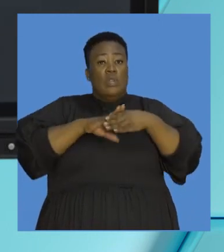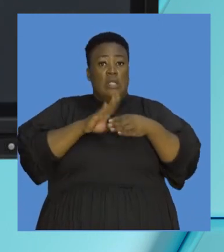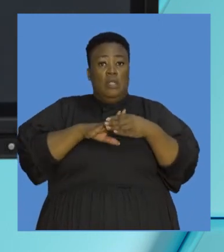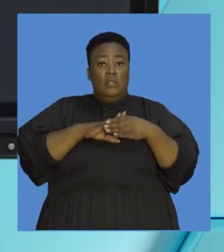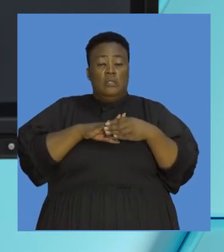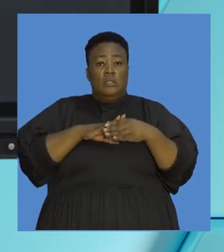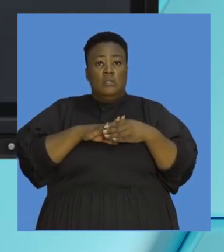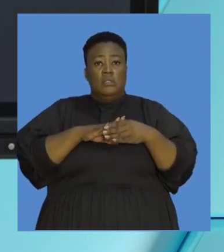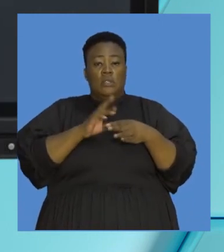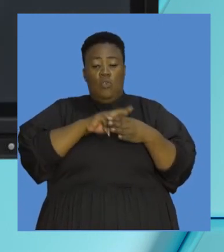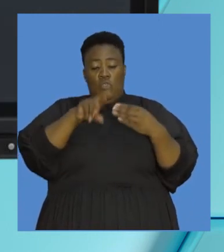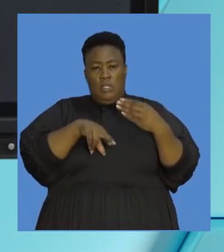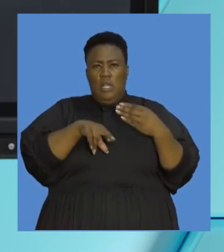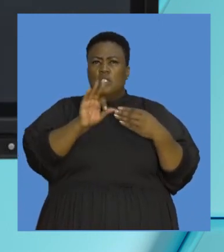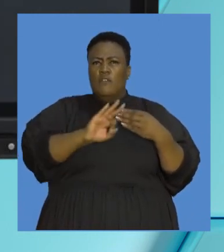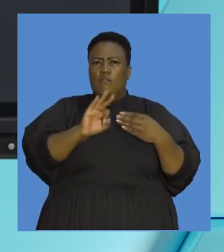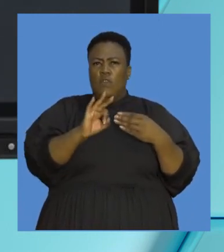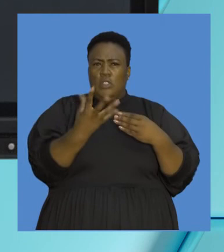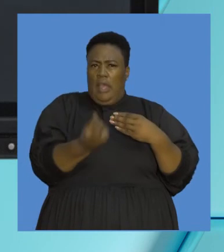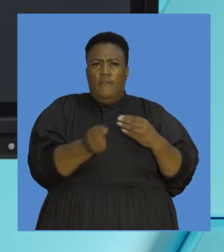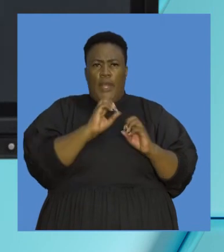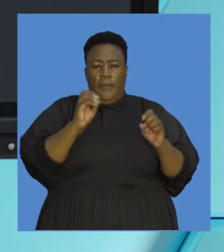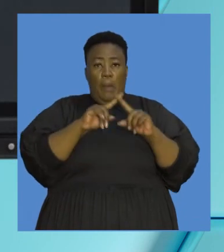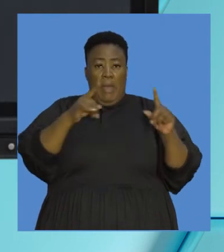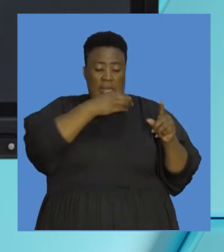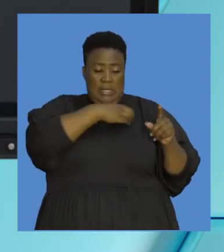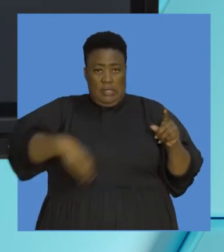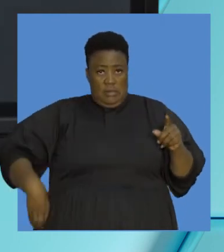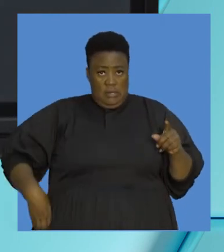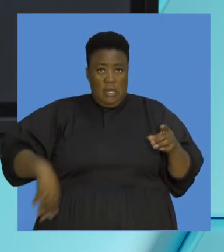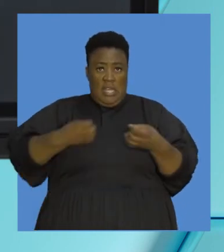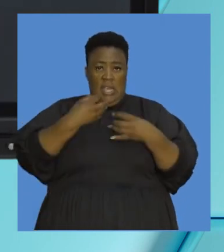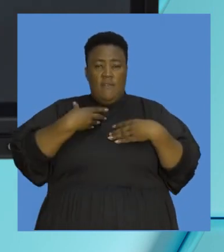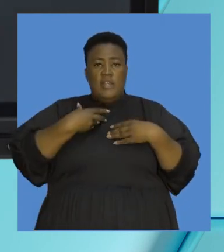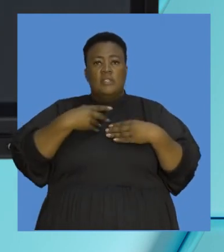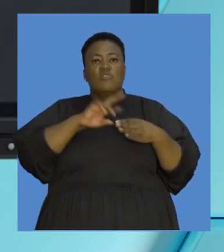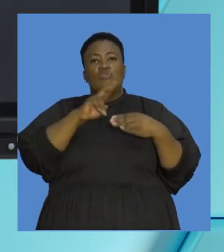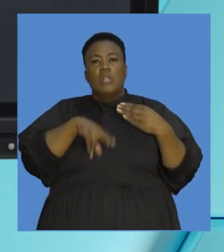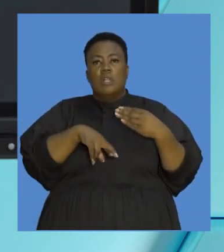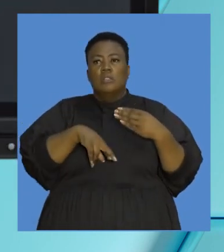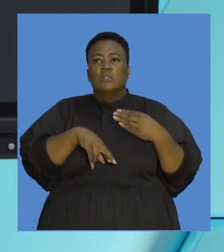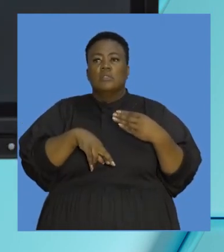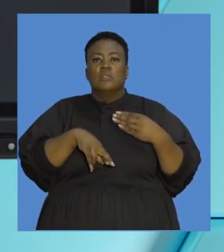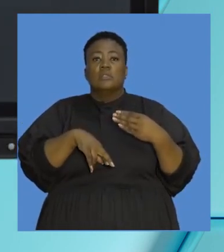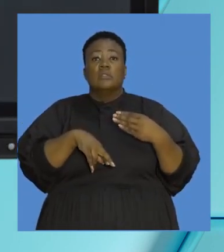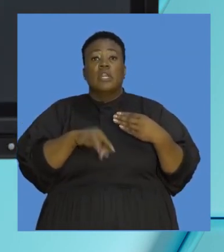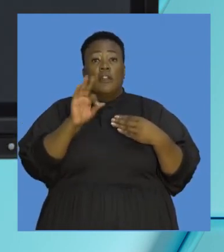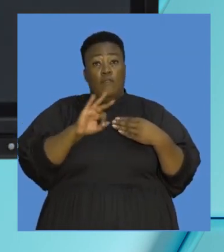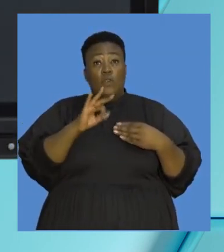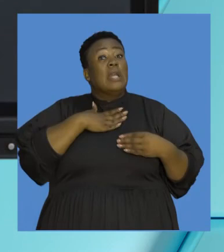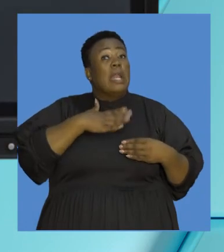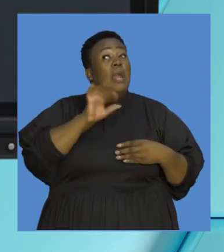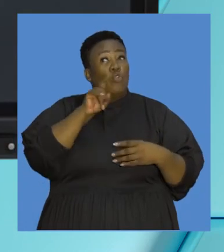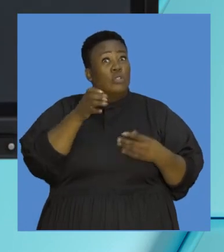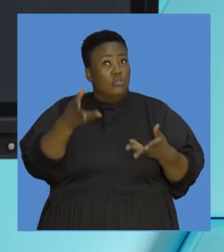us. Seatbelt gives us a resultant force that pulls us backwards. Very important. Okay, they